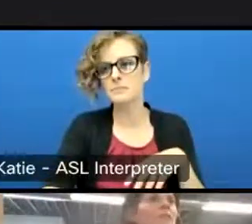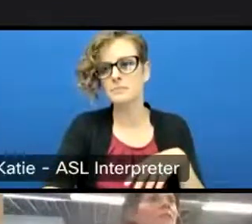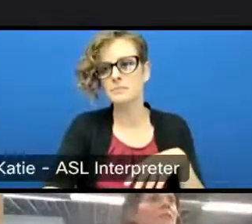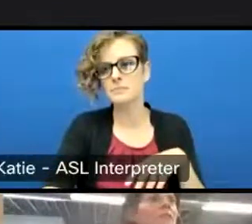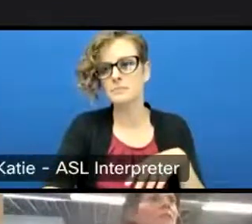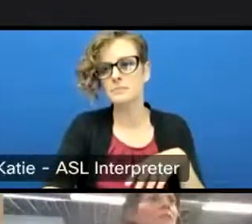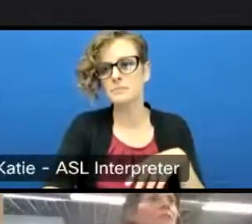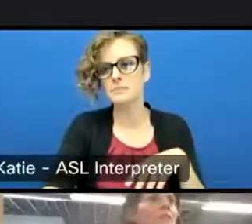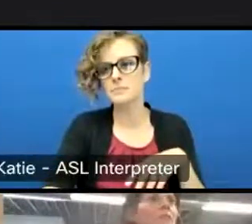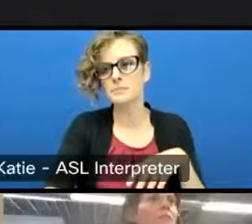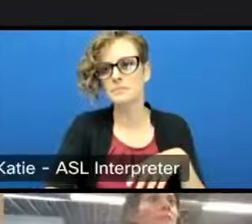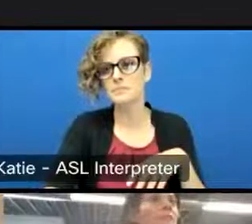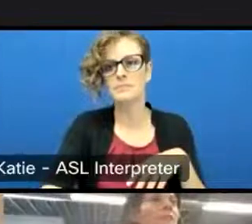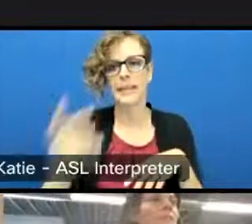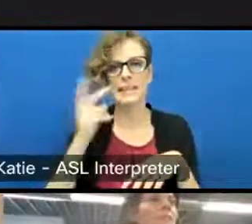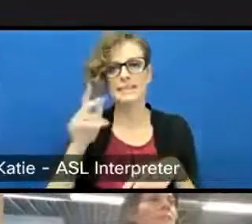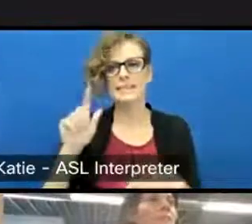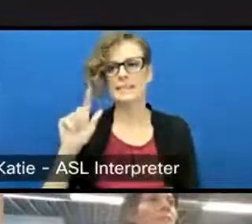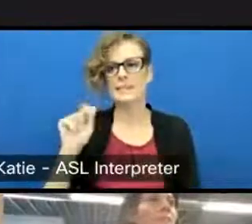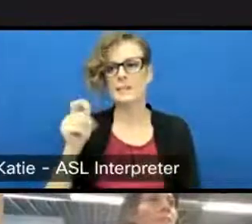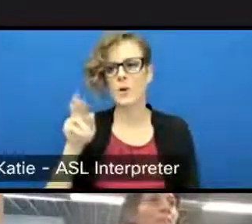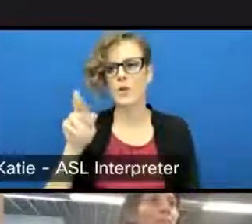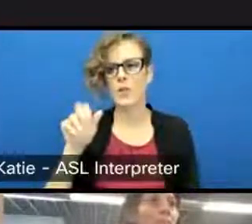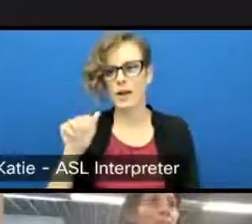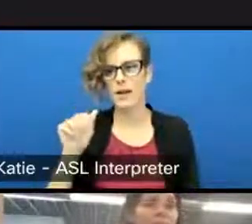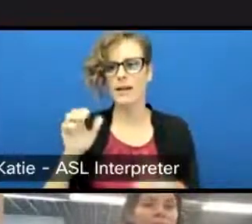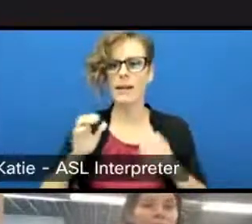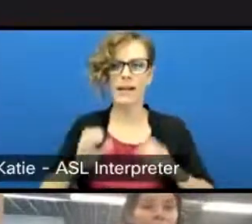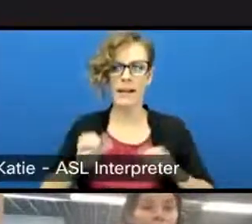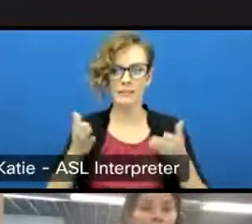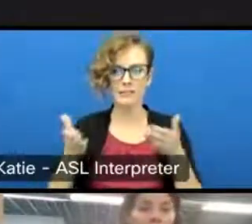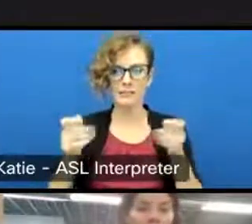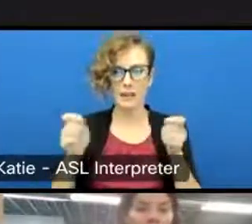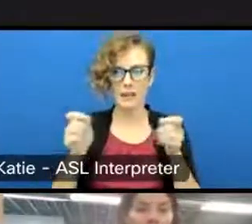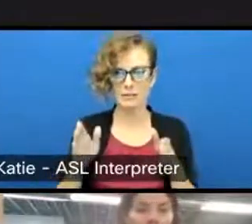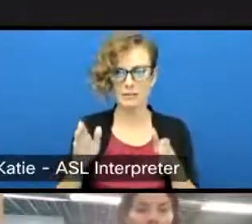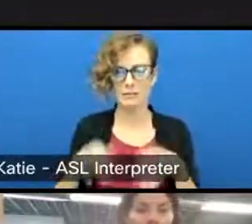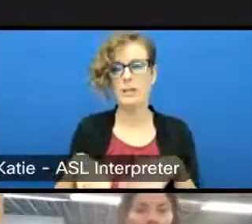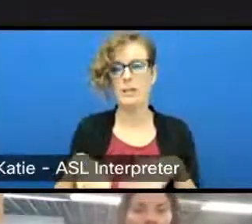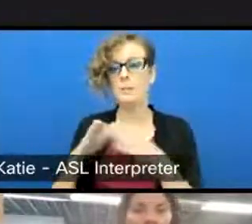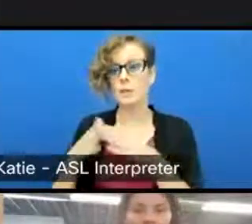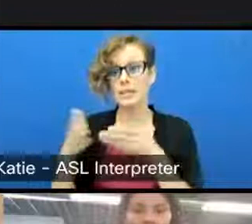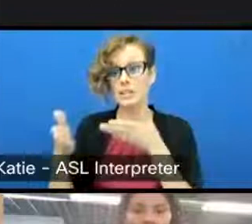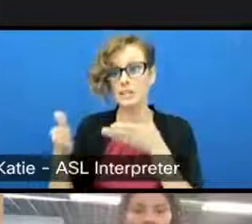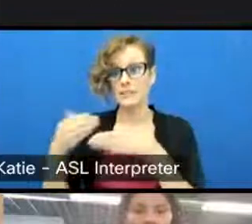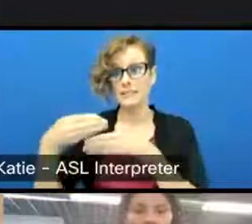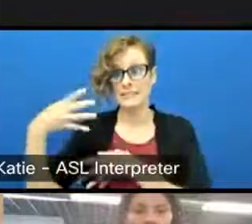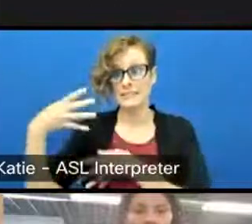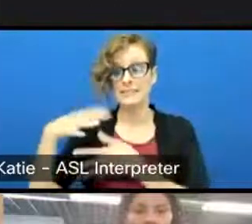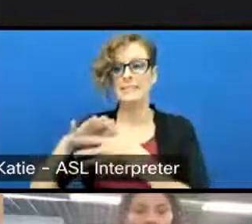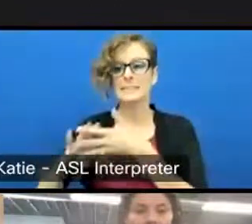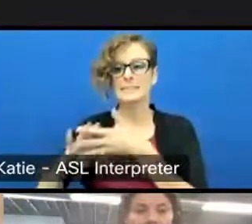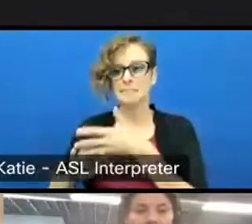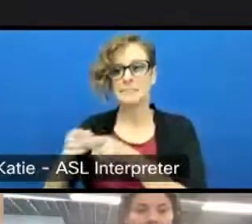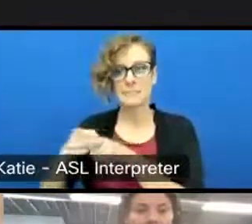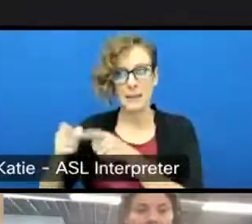Right next to you, I see Laura Gorham on here, Client Services Manager. Good morning. And we have from Community Services, we've got some